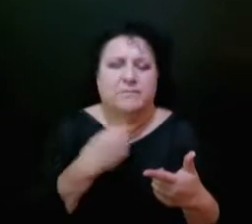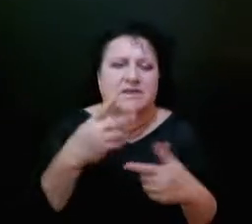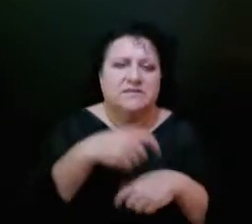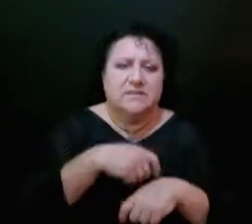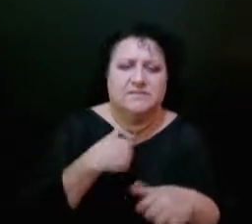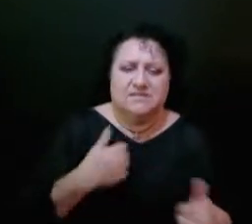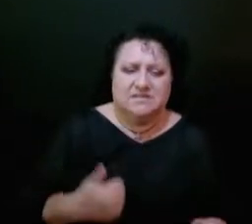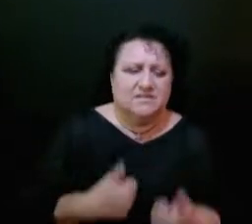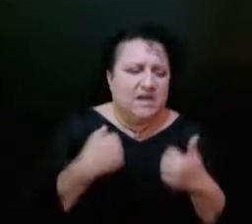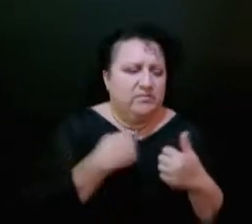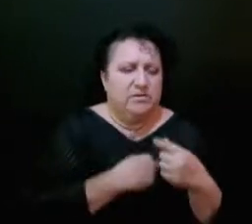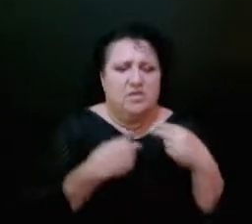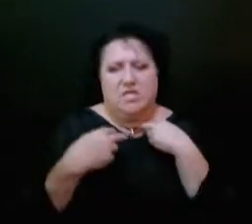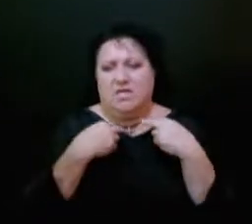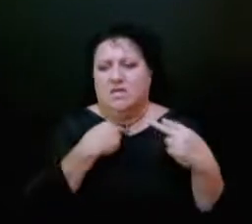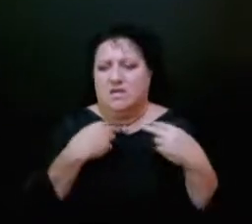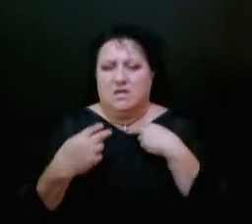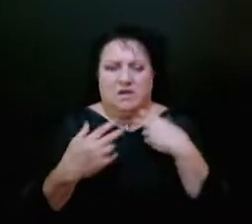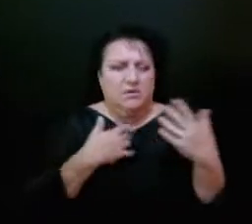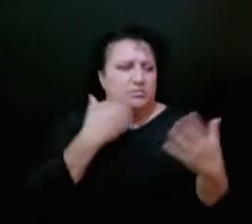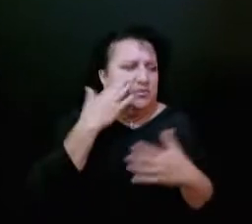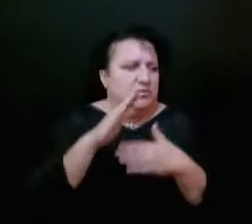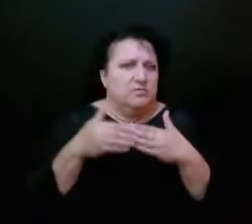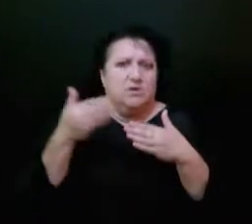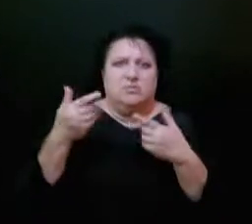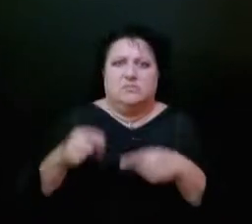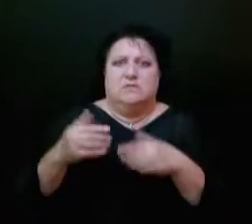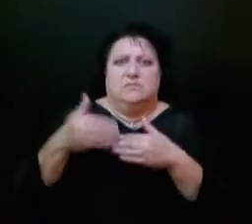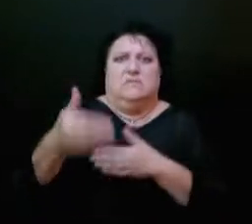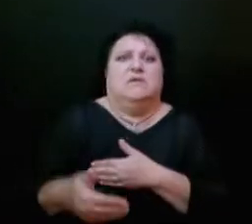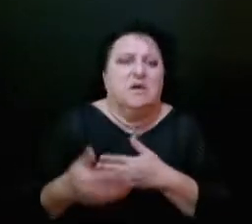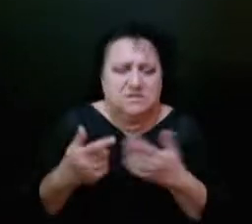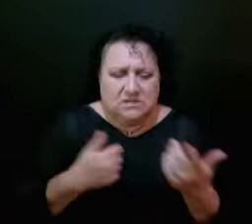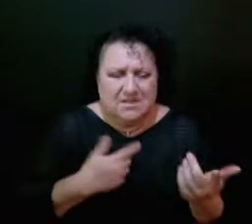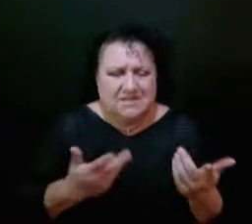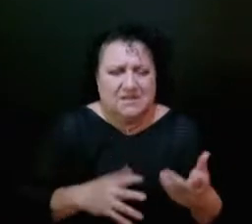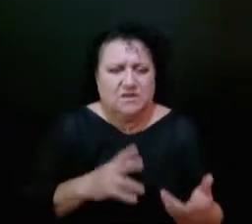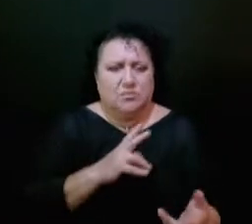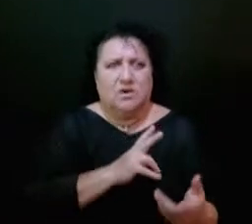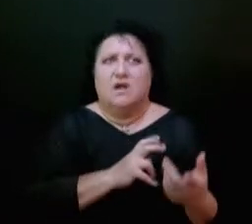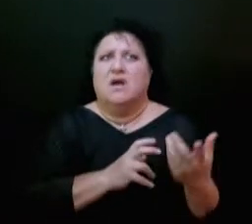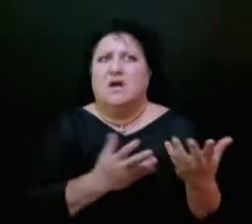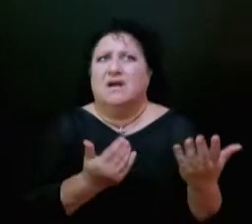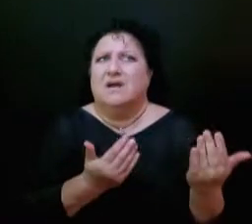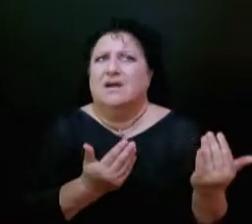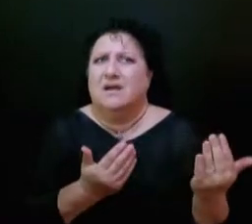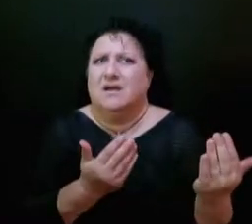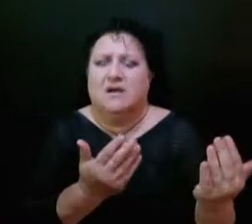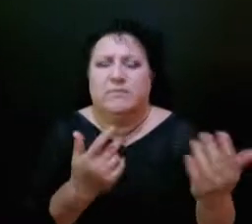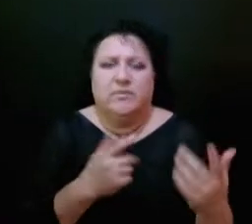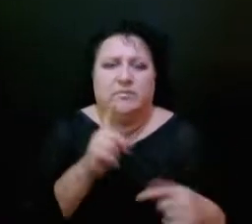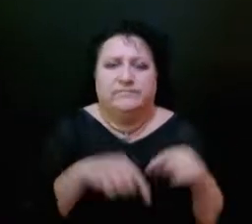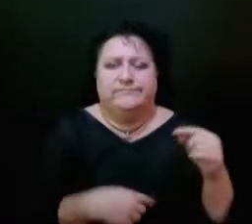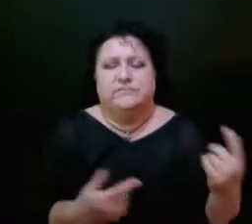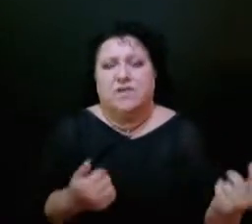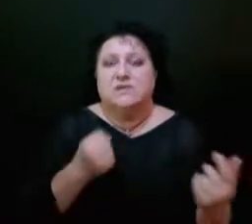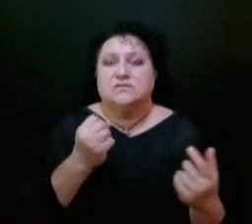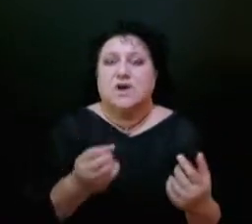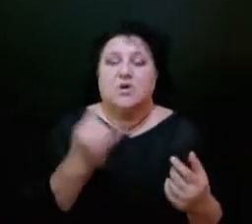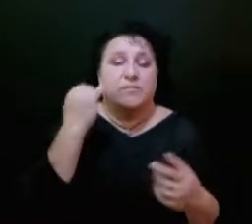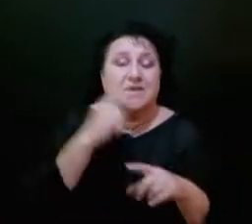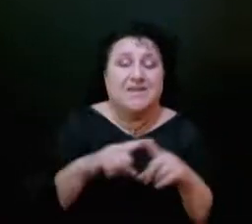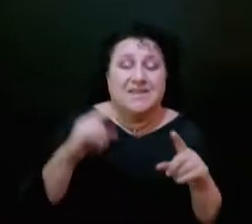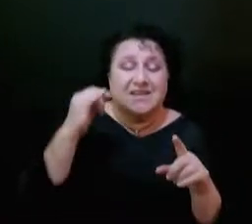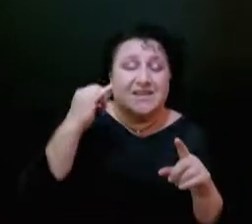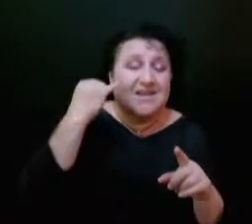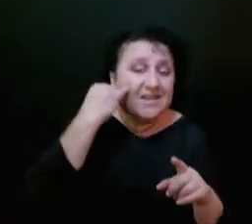don't know what's next. We feel like we don't hear God clearly. But if you have the Holy Spirit, the good thing about that is he will give